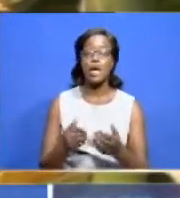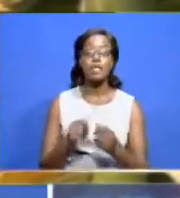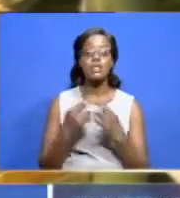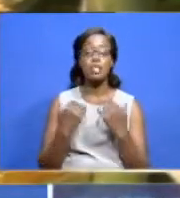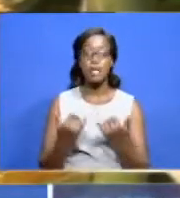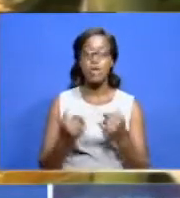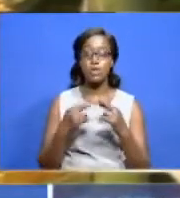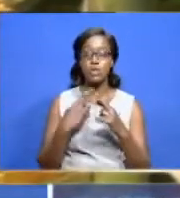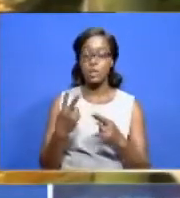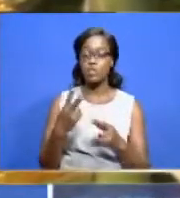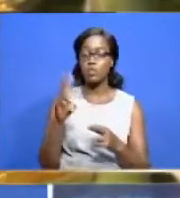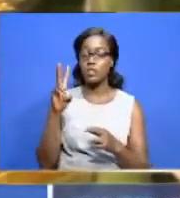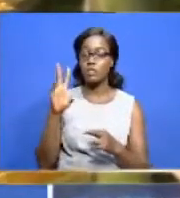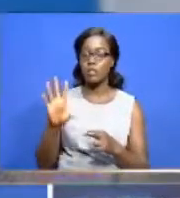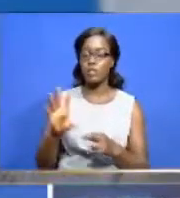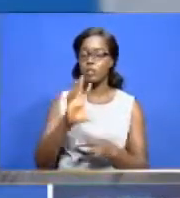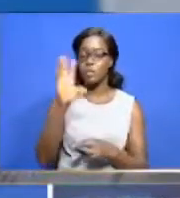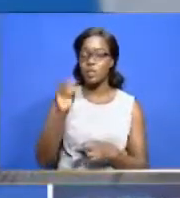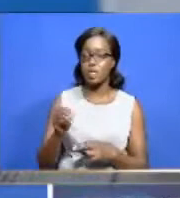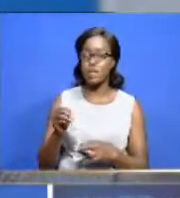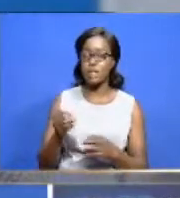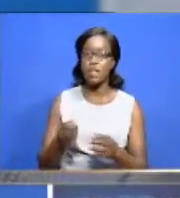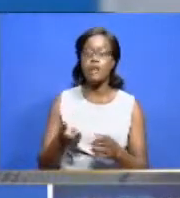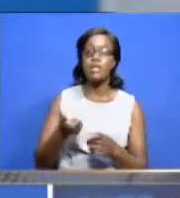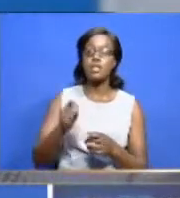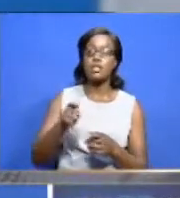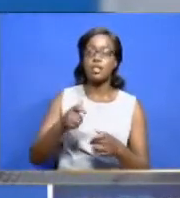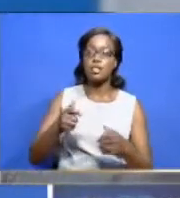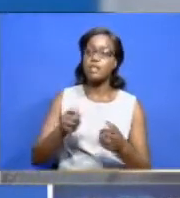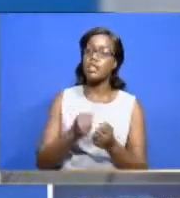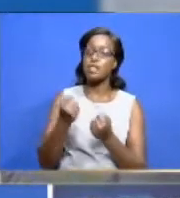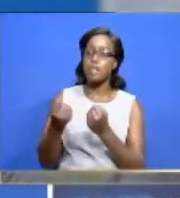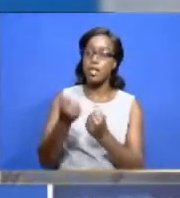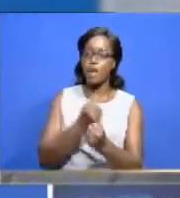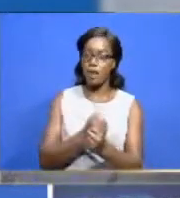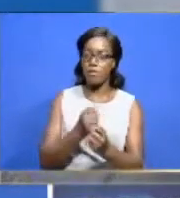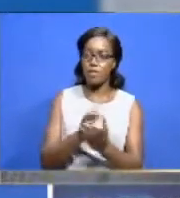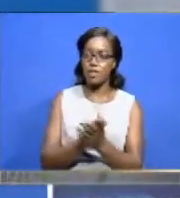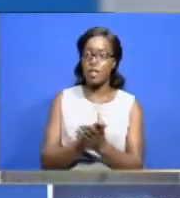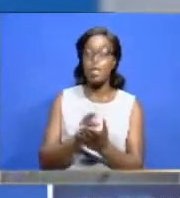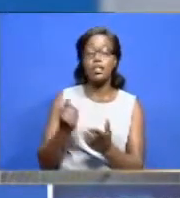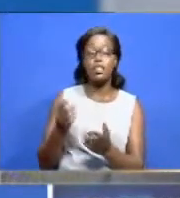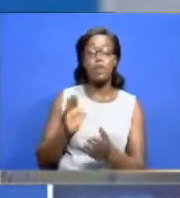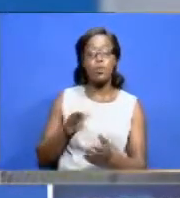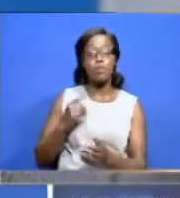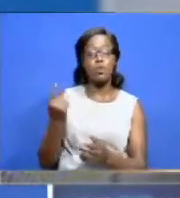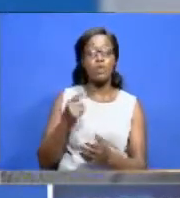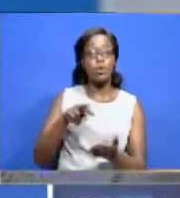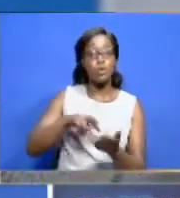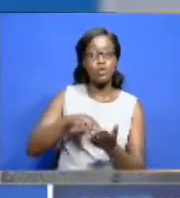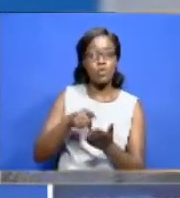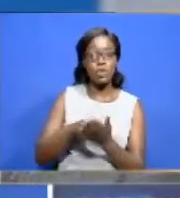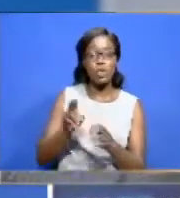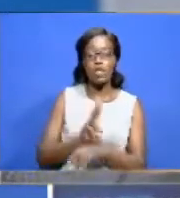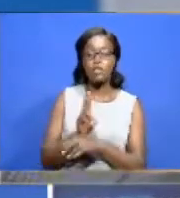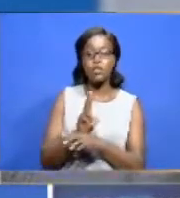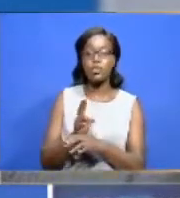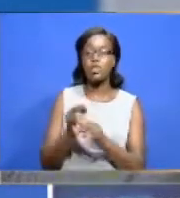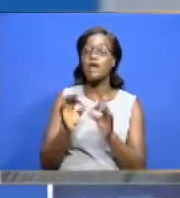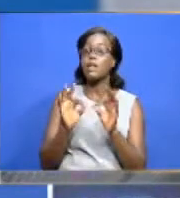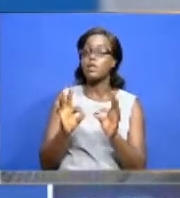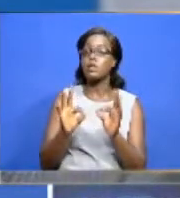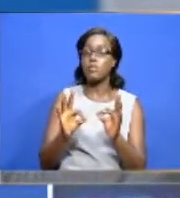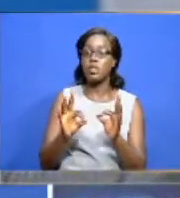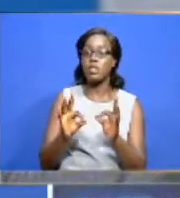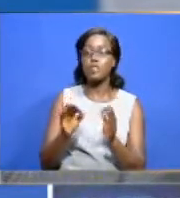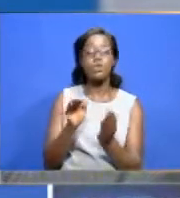seen a 25% rise in yield. So this is a women-only project, and they are using modern farming techniques that incorporate